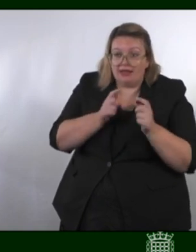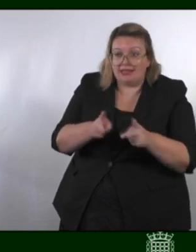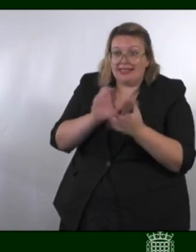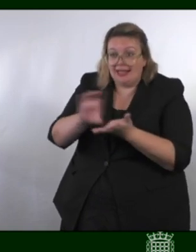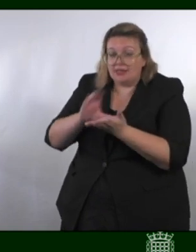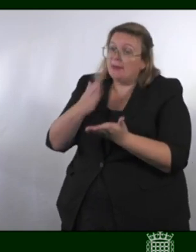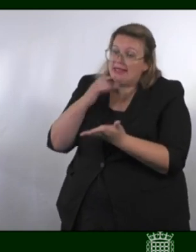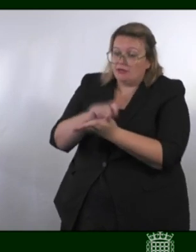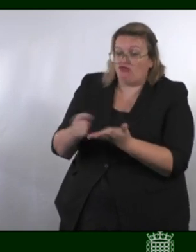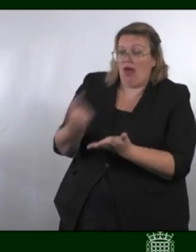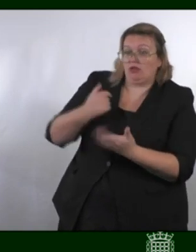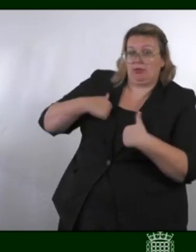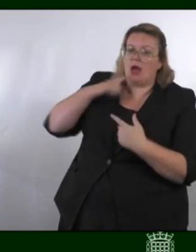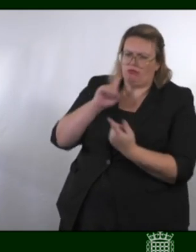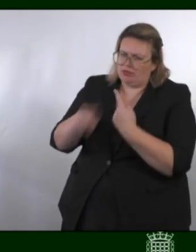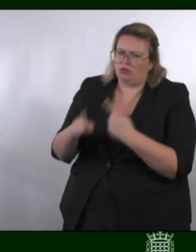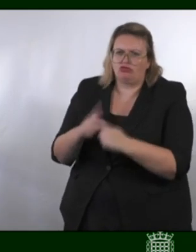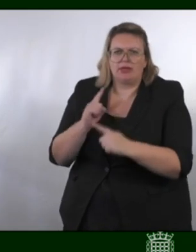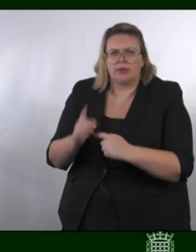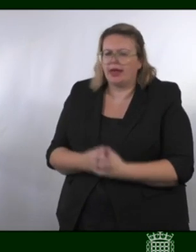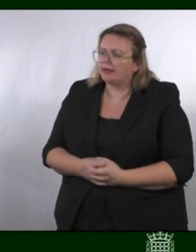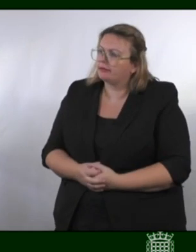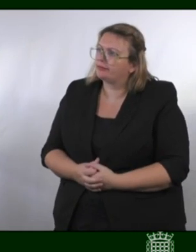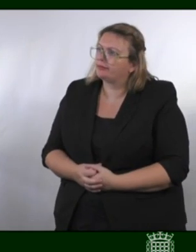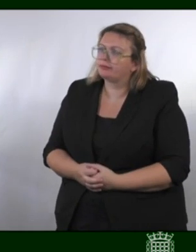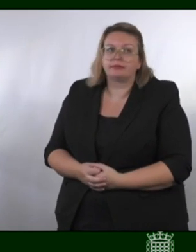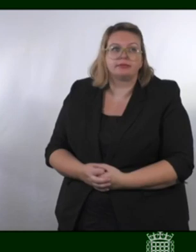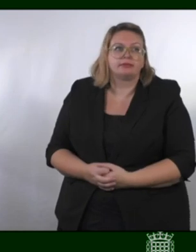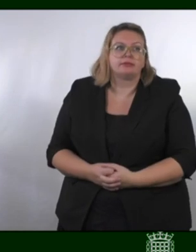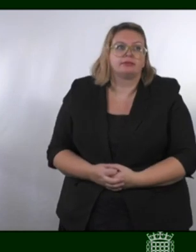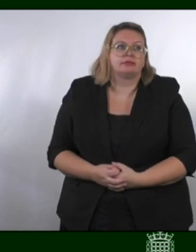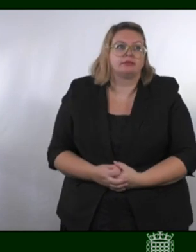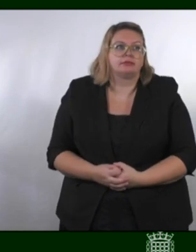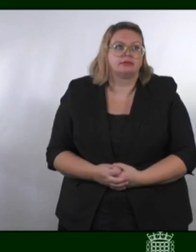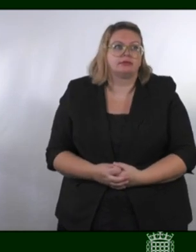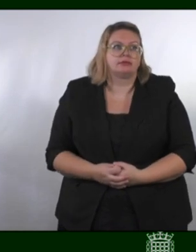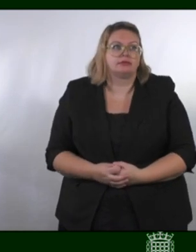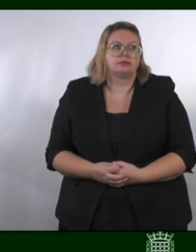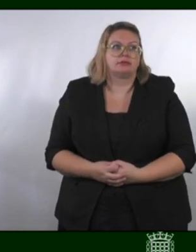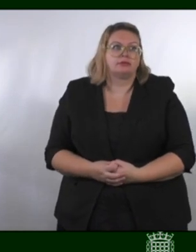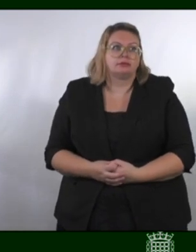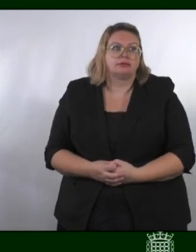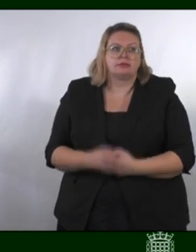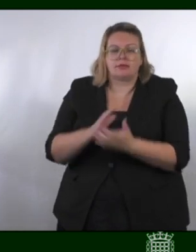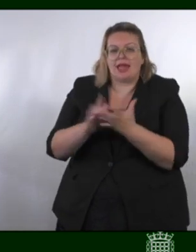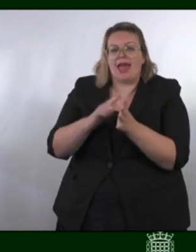I will of course answer immediately. Heading up to Harrow for Bob Blackman to land this question. Bob